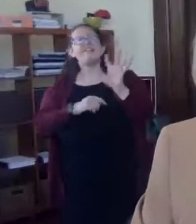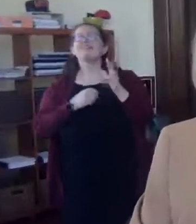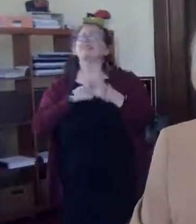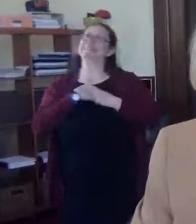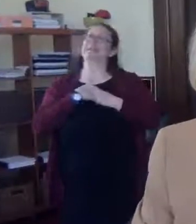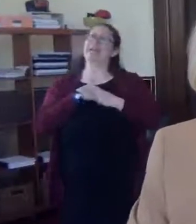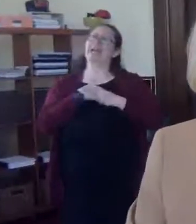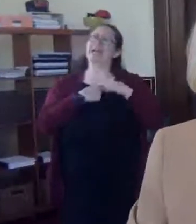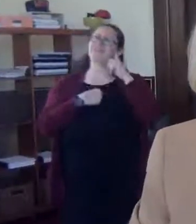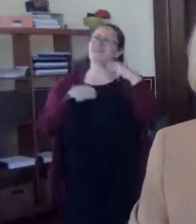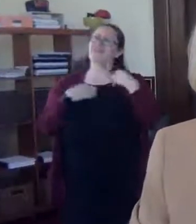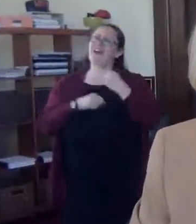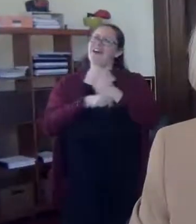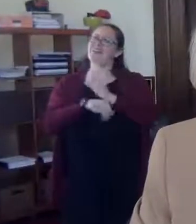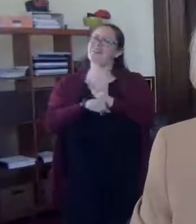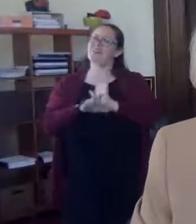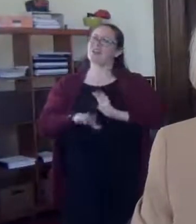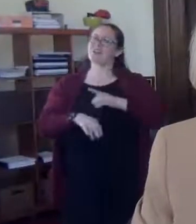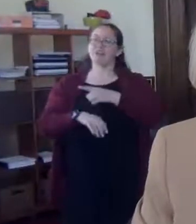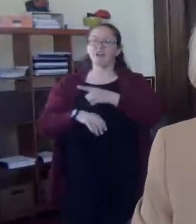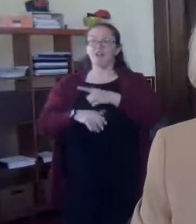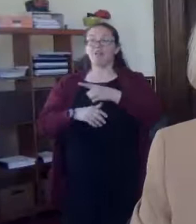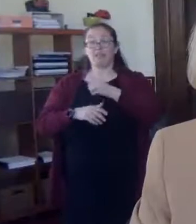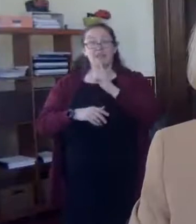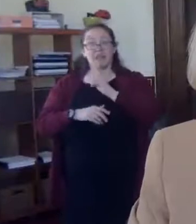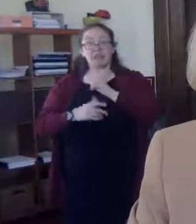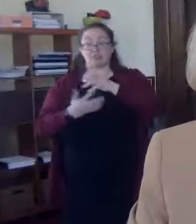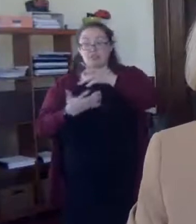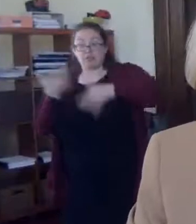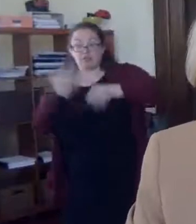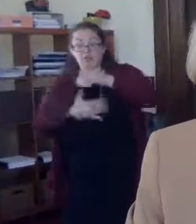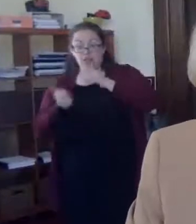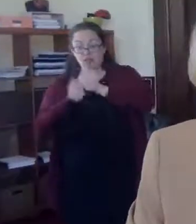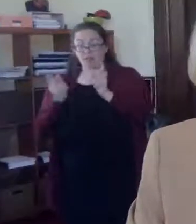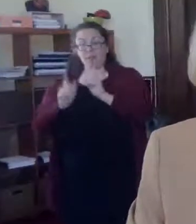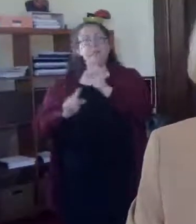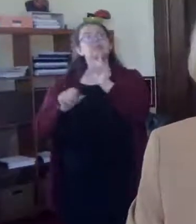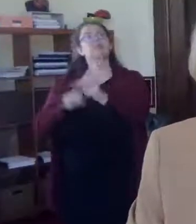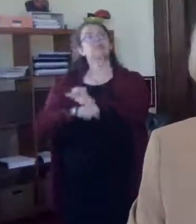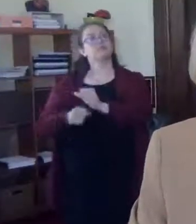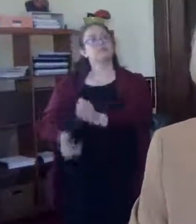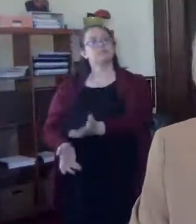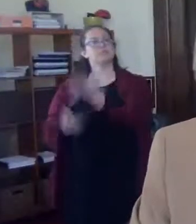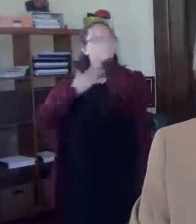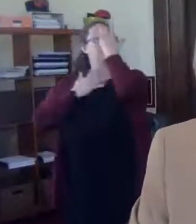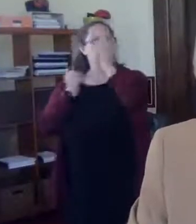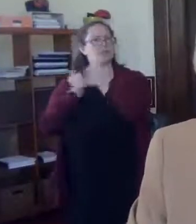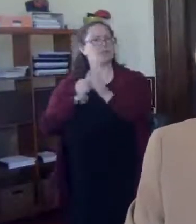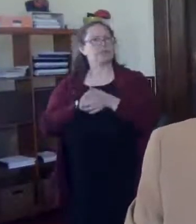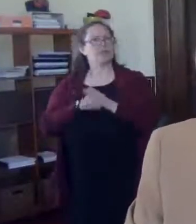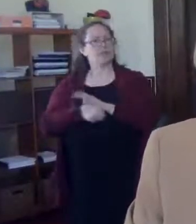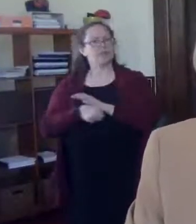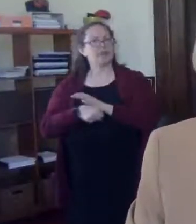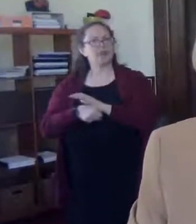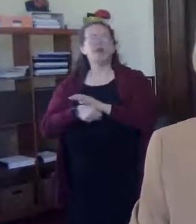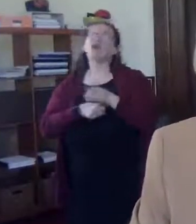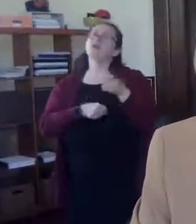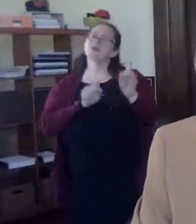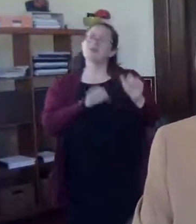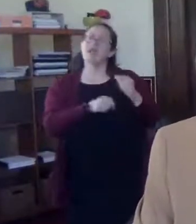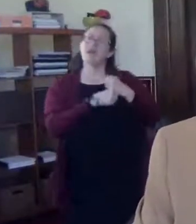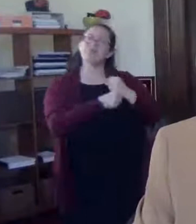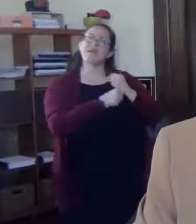who are dealing actively with COVID-19 patients. But yes, please wear a mask. You can make a cloth